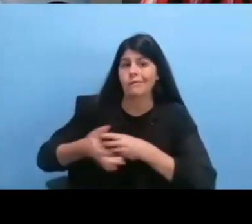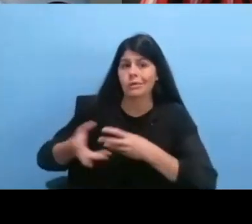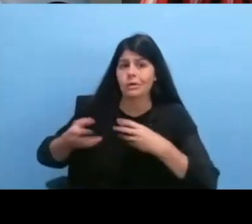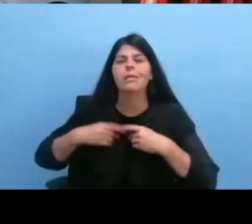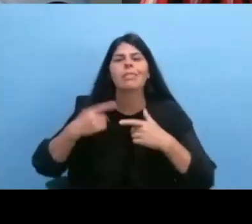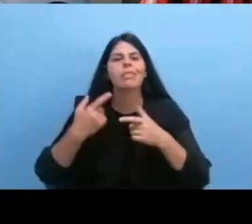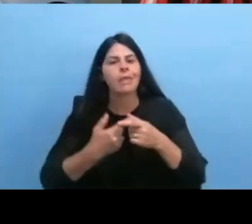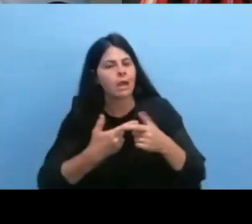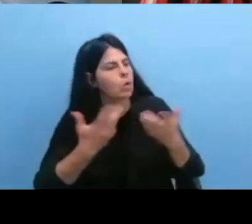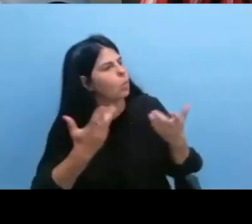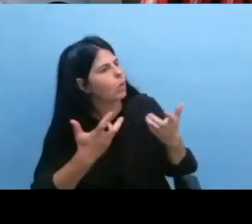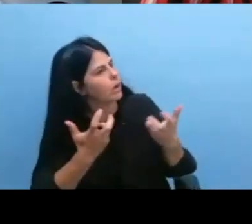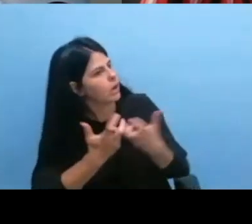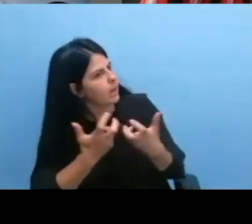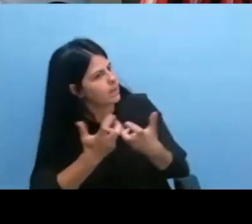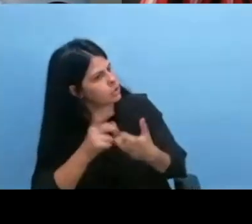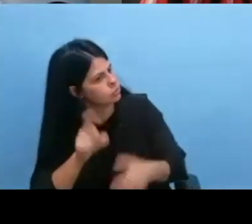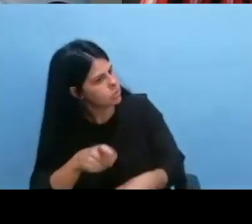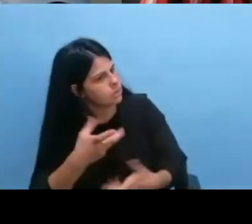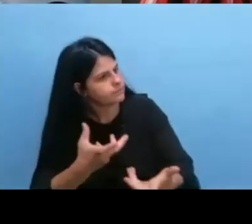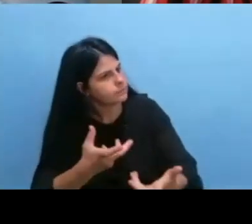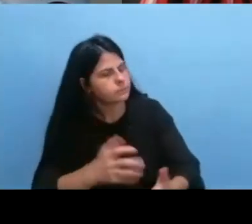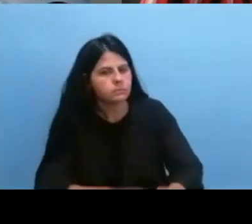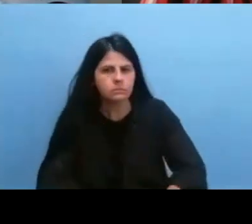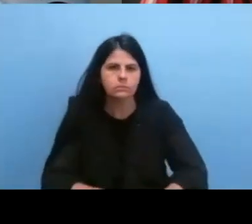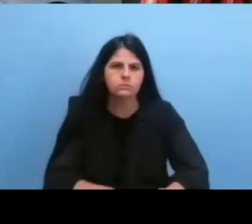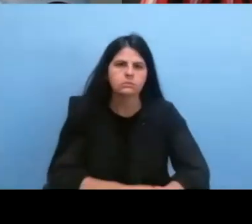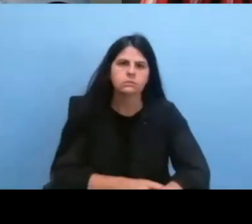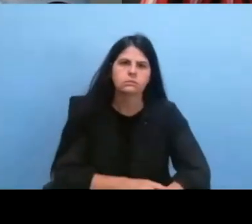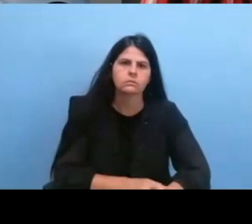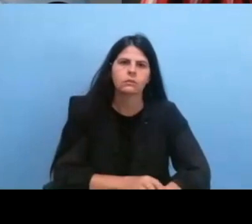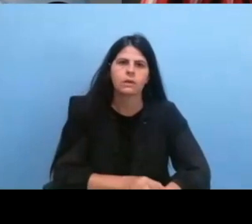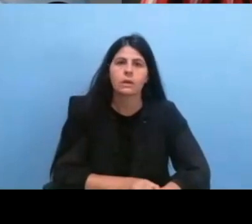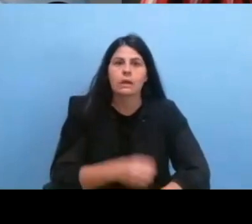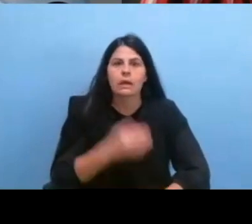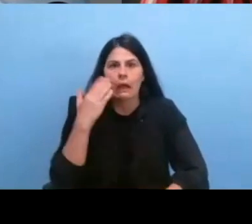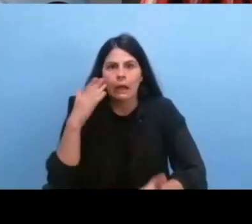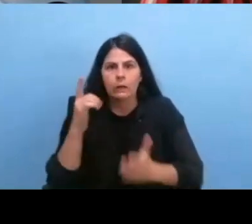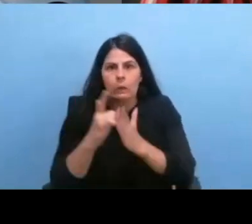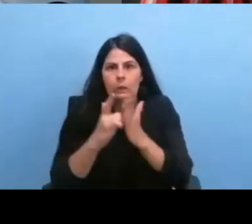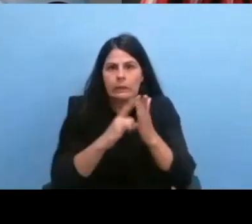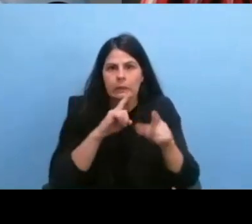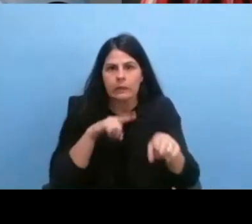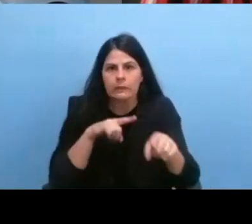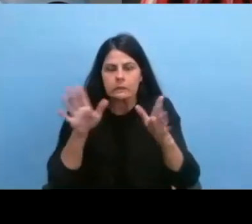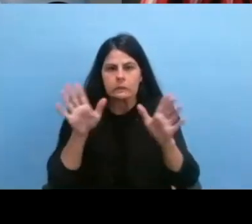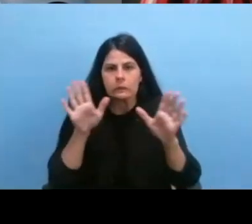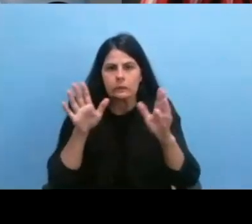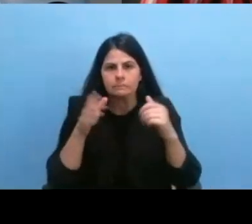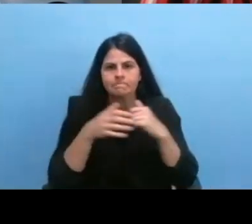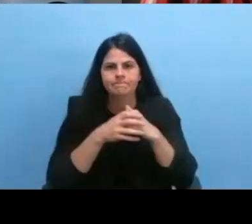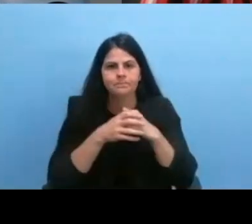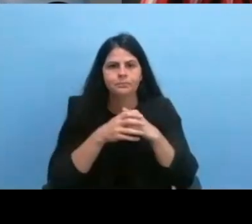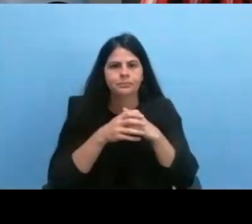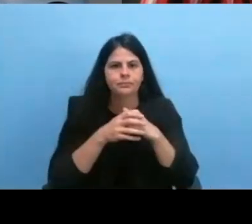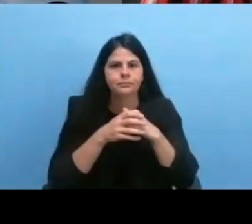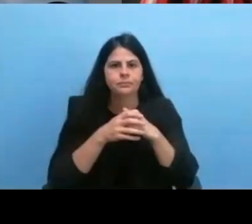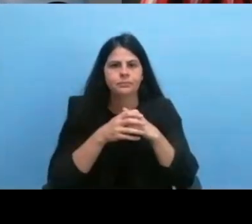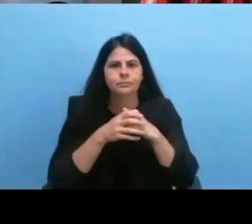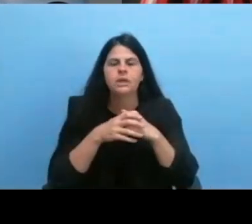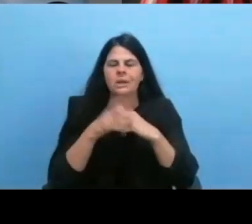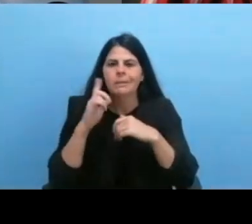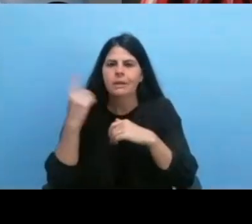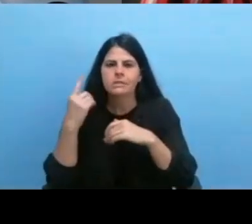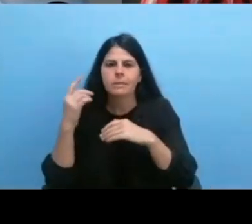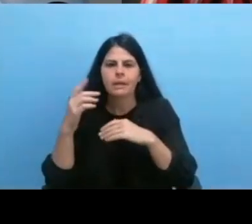need at that point? I don't know the legal answer to that, so I want to steer away from that, but I think it's something to at least